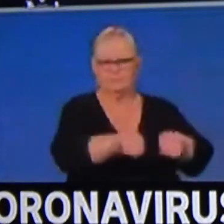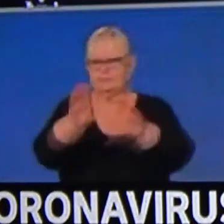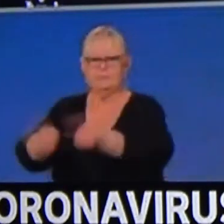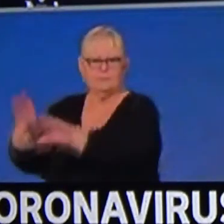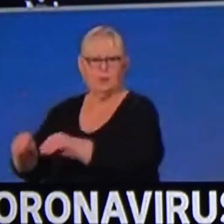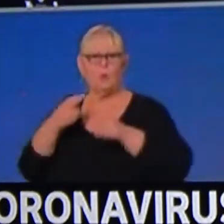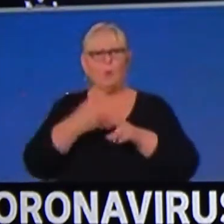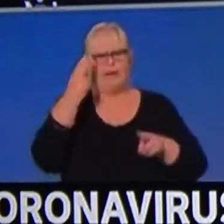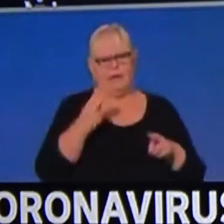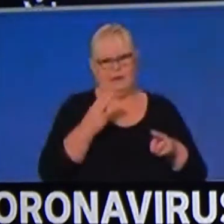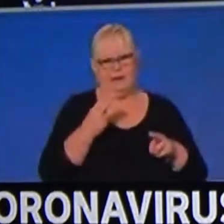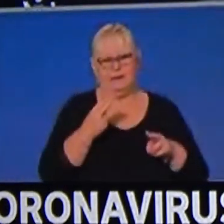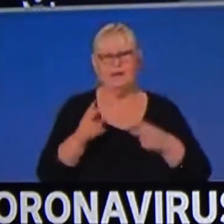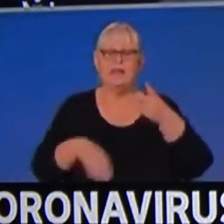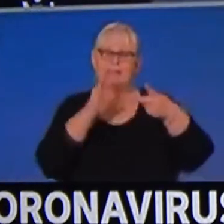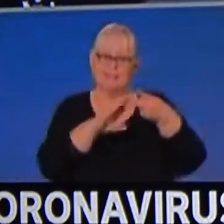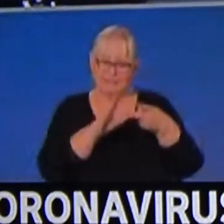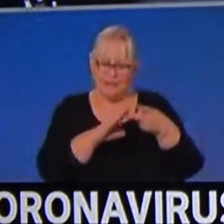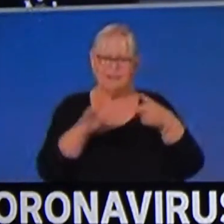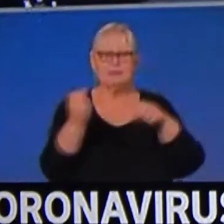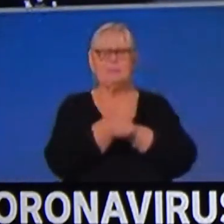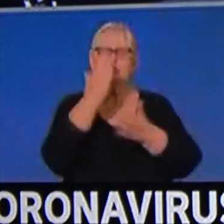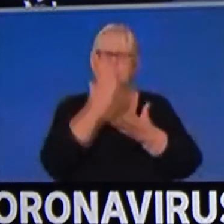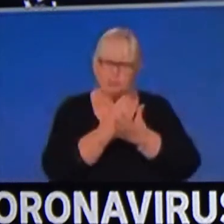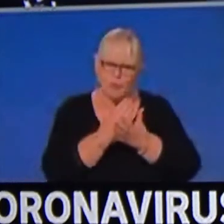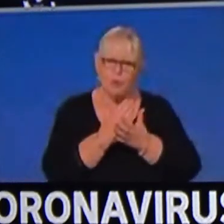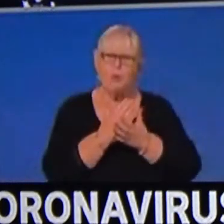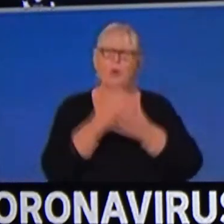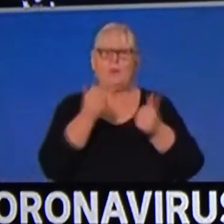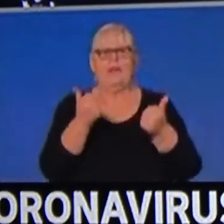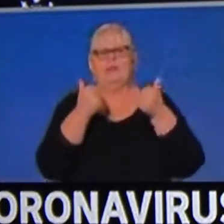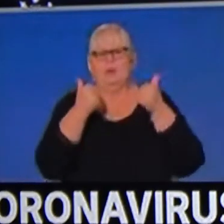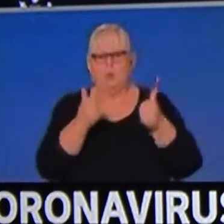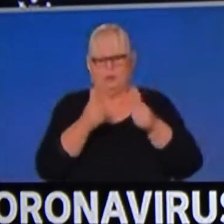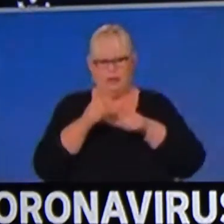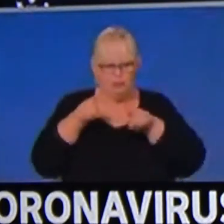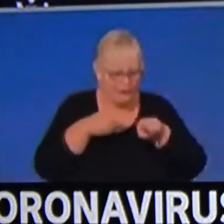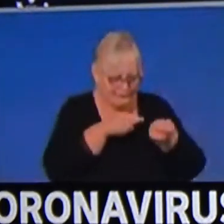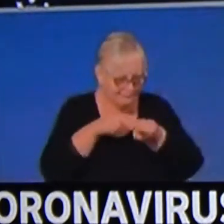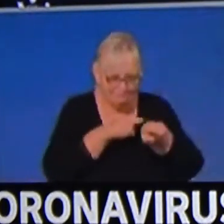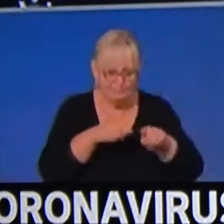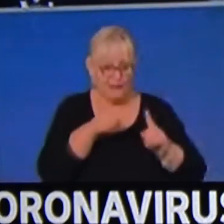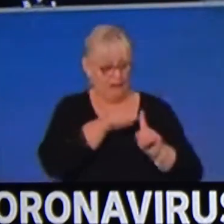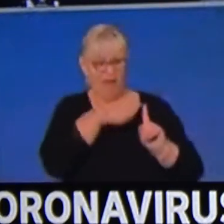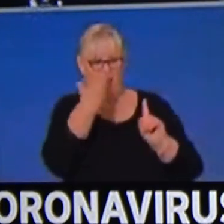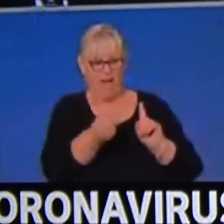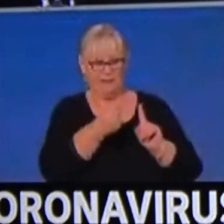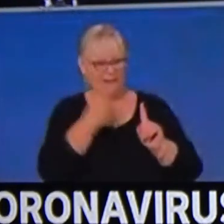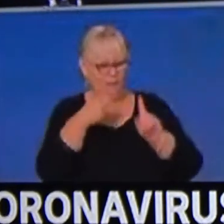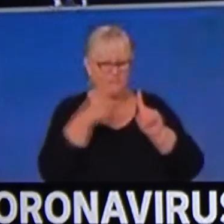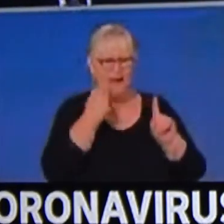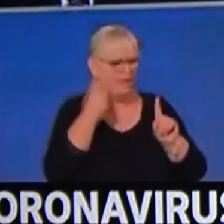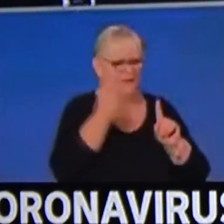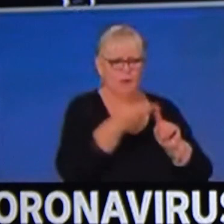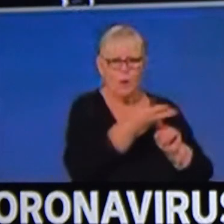respond to them. The second part of that is ensuring that we have an even greater tracing capability than we have now. Now, I